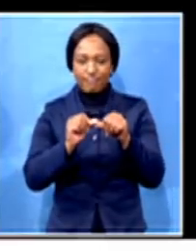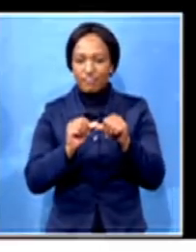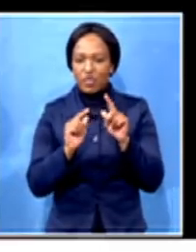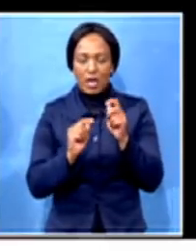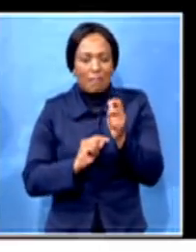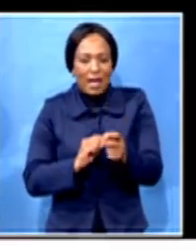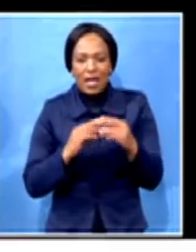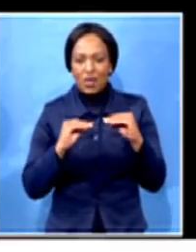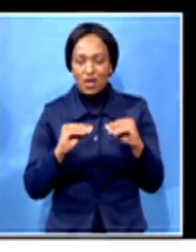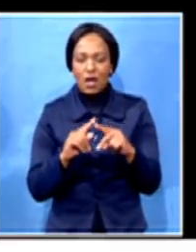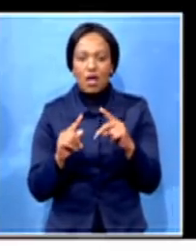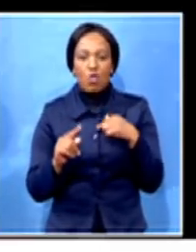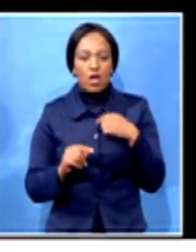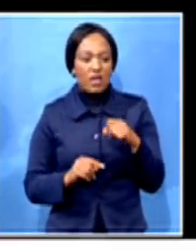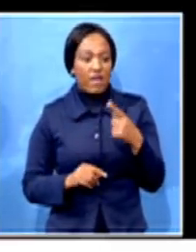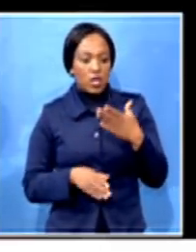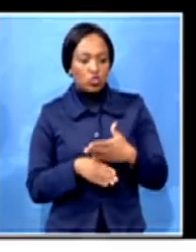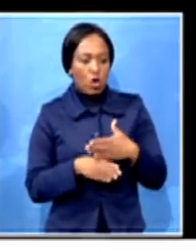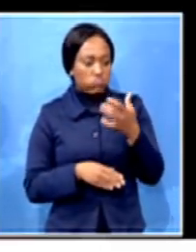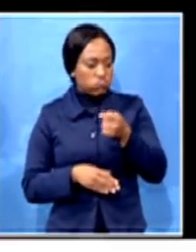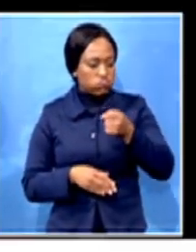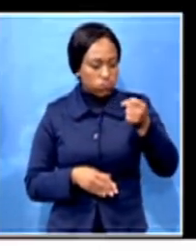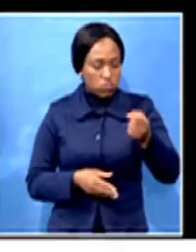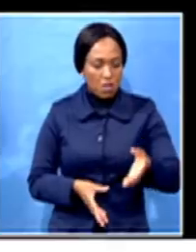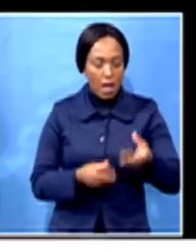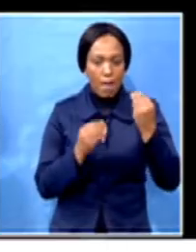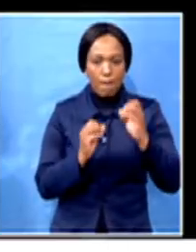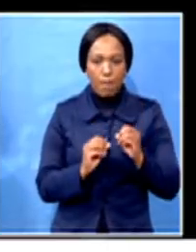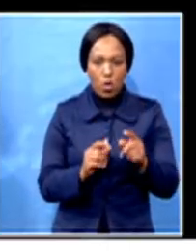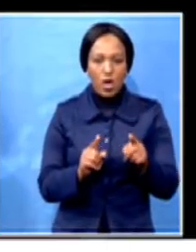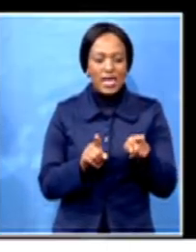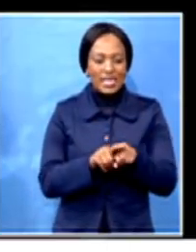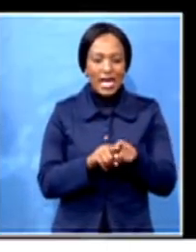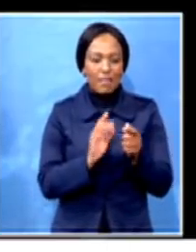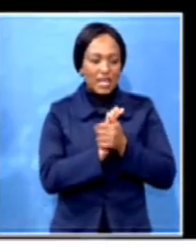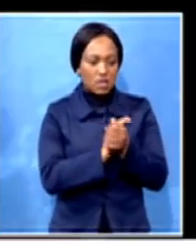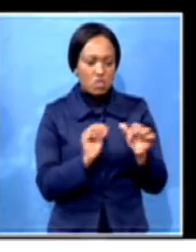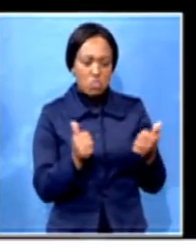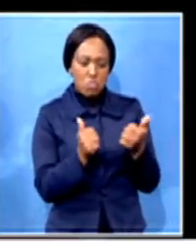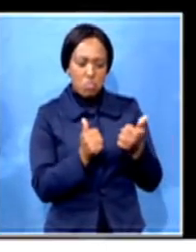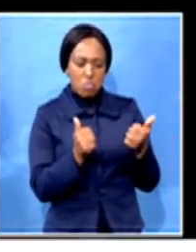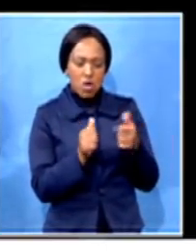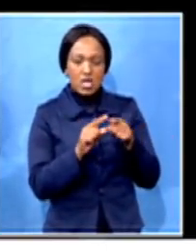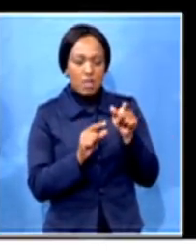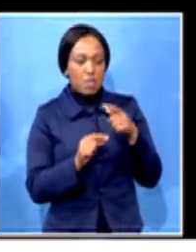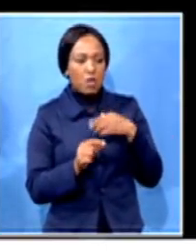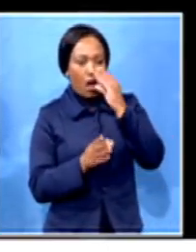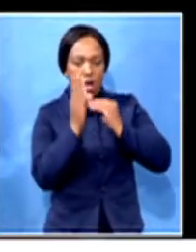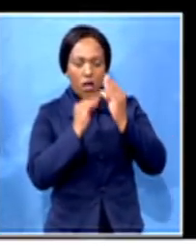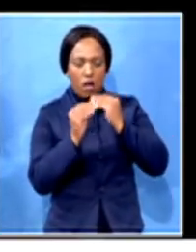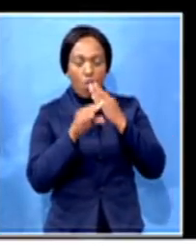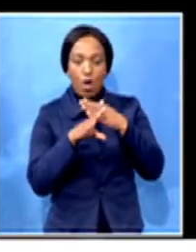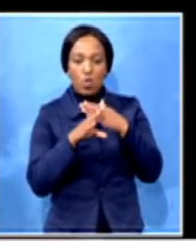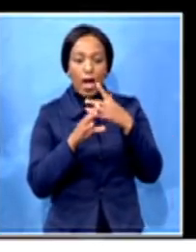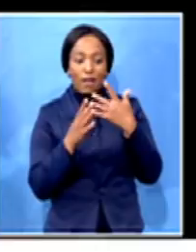not only given the first job opportunity, but also the ability to skill and upskill and reskill themselves as the job market